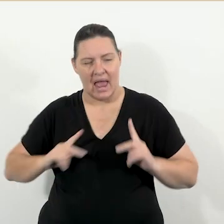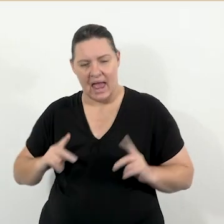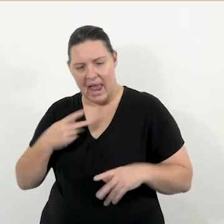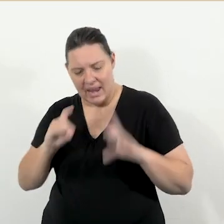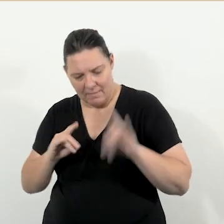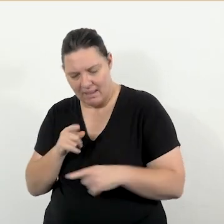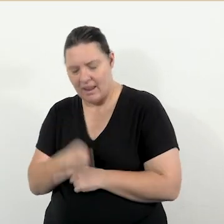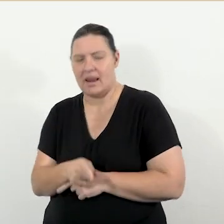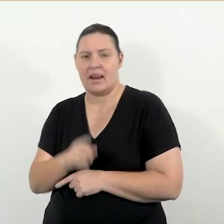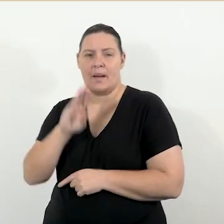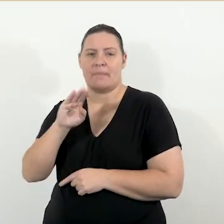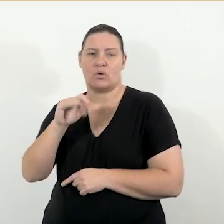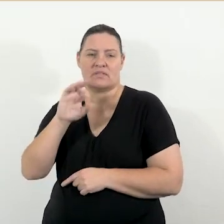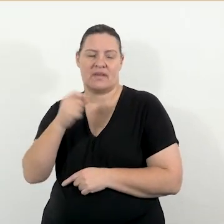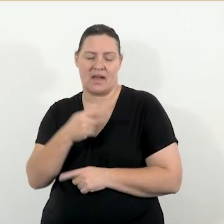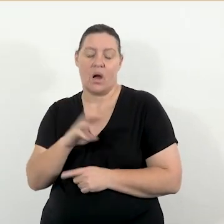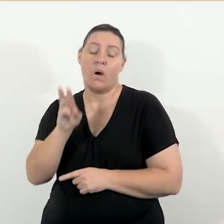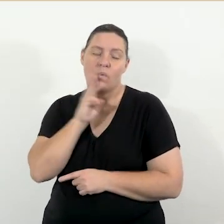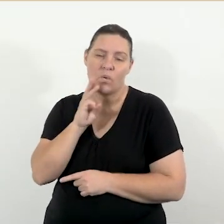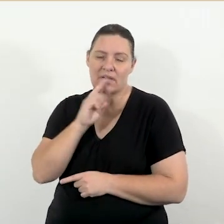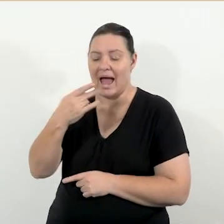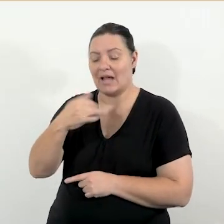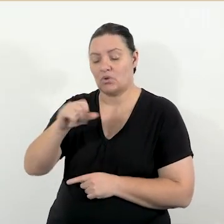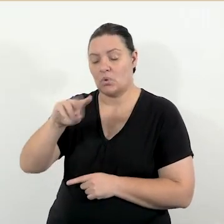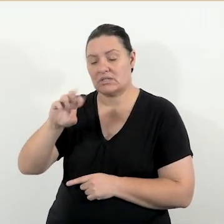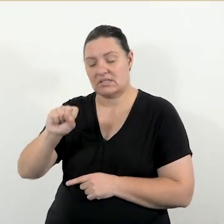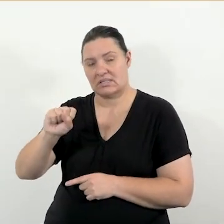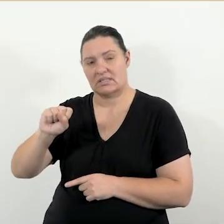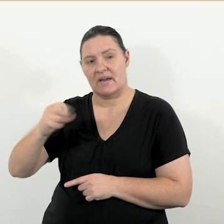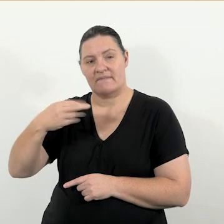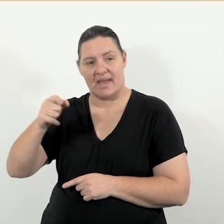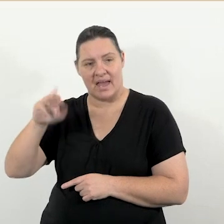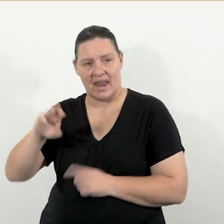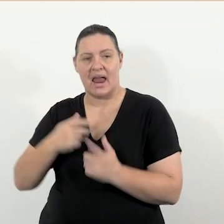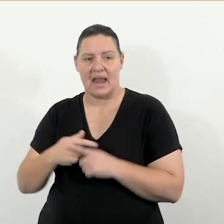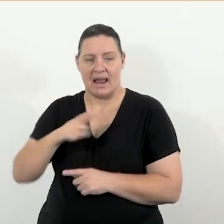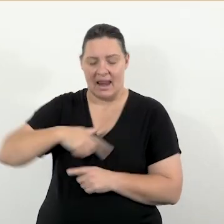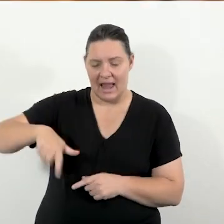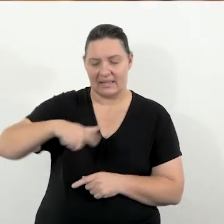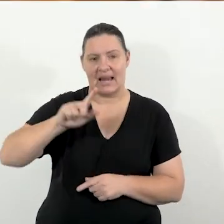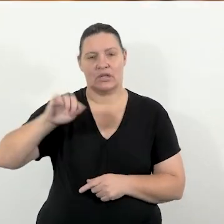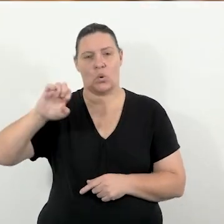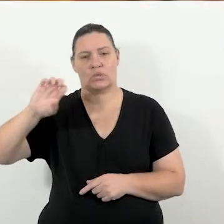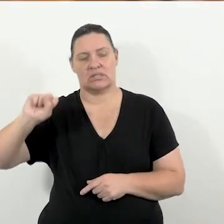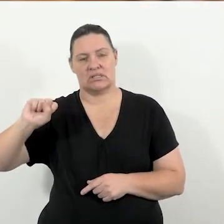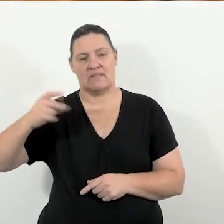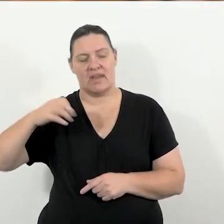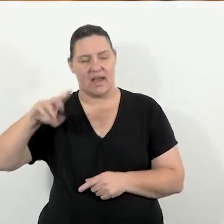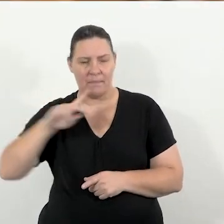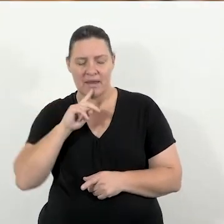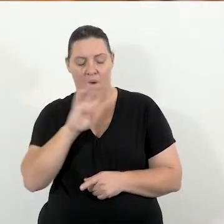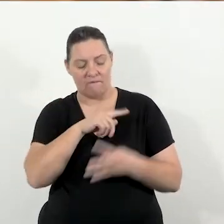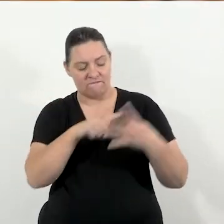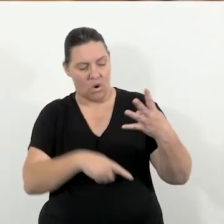also the biosphere. And then water is the hydrosphere, and then land is the lithosphere. So it just shows how all of